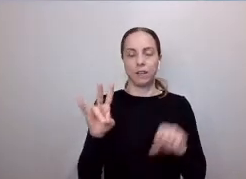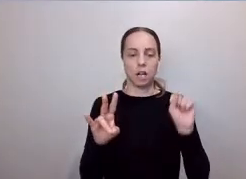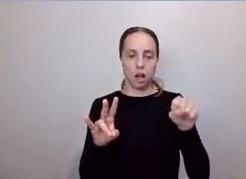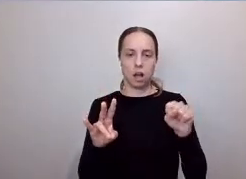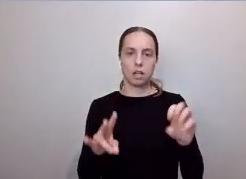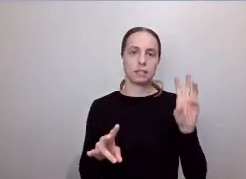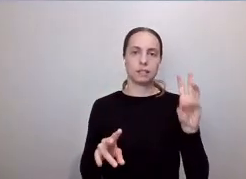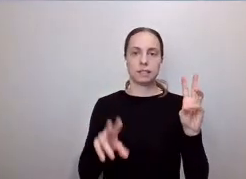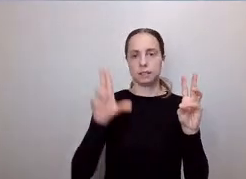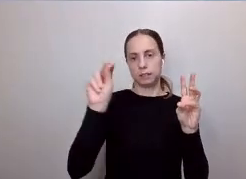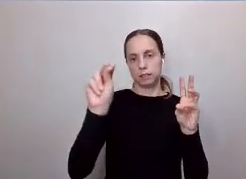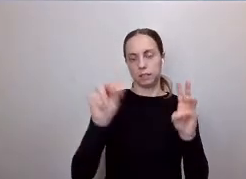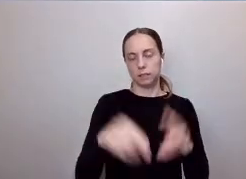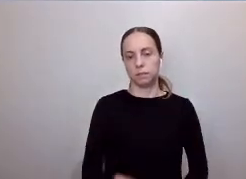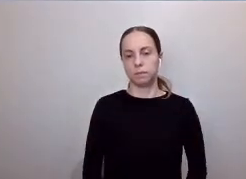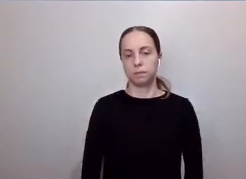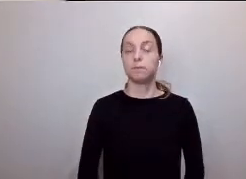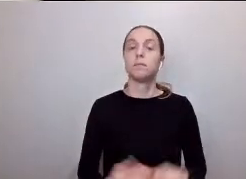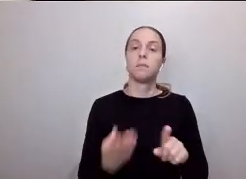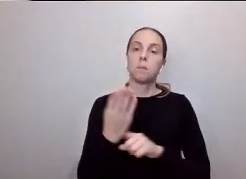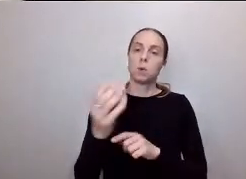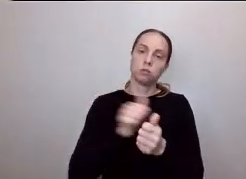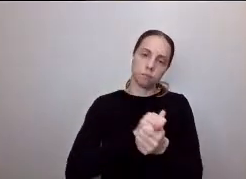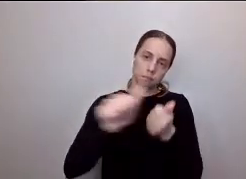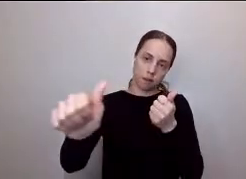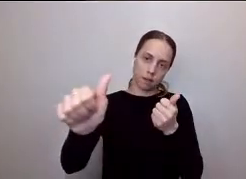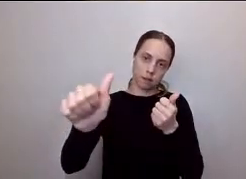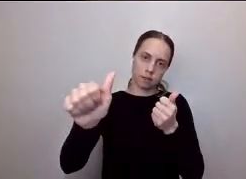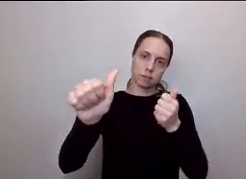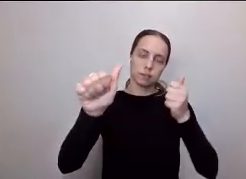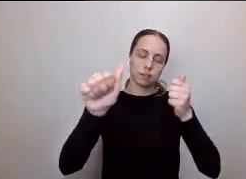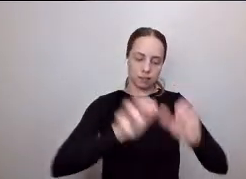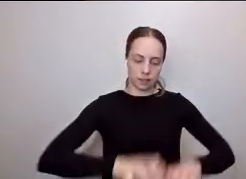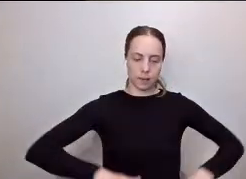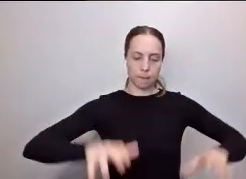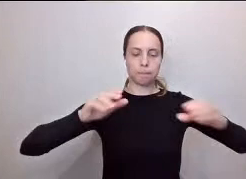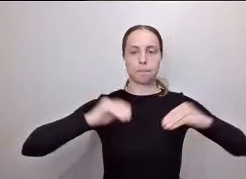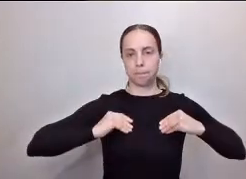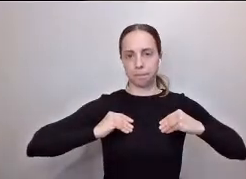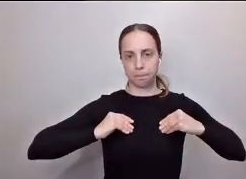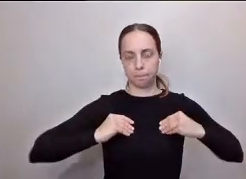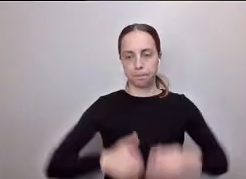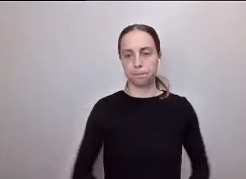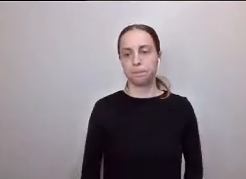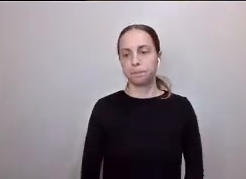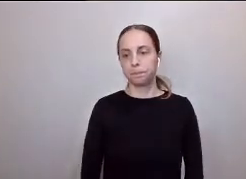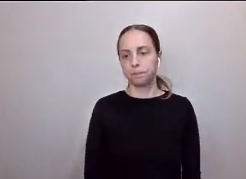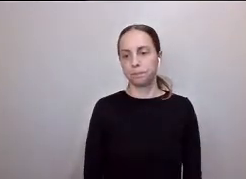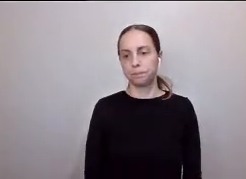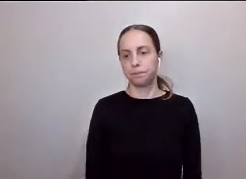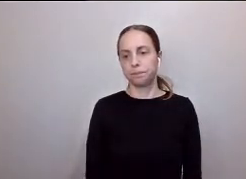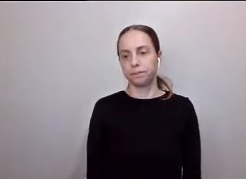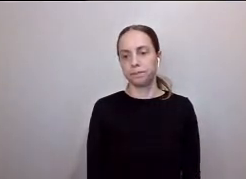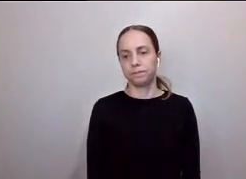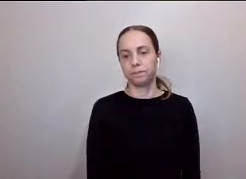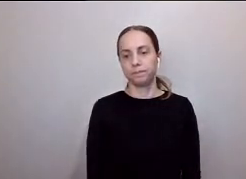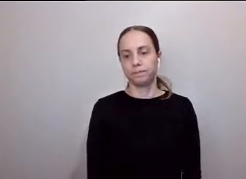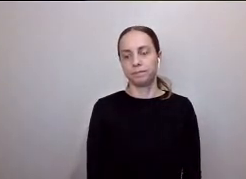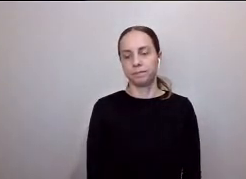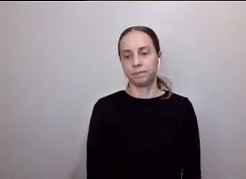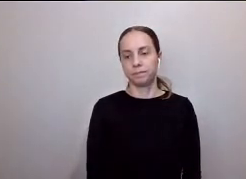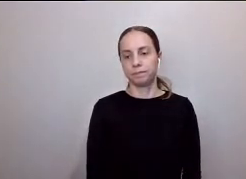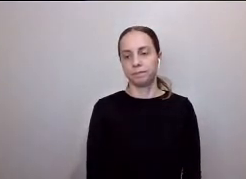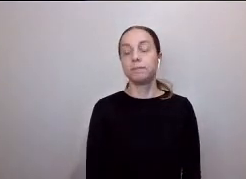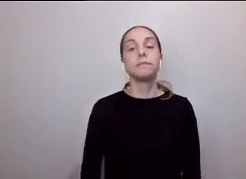That motion passes and is adopted. We have 3 more items in our packet. Item